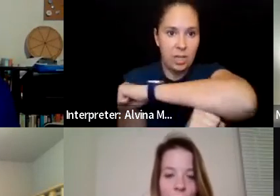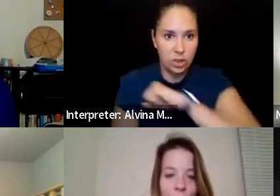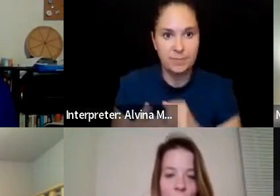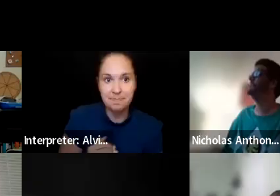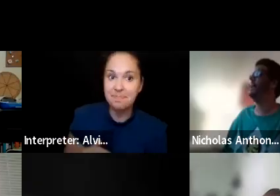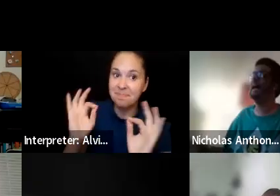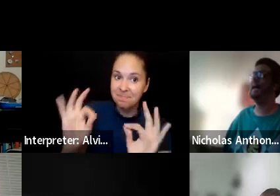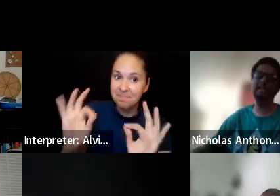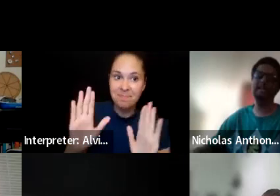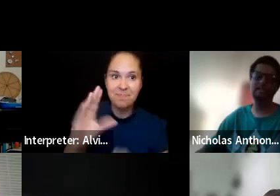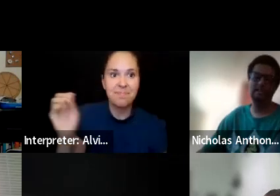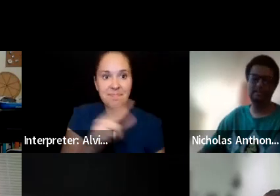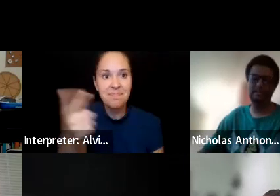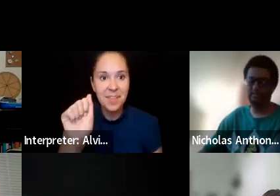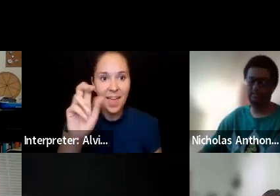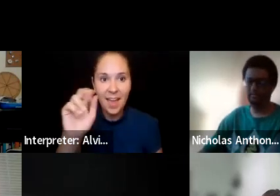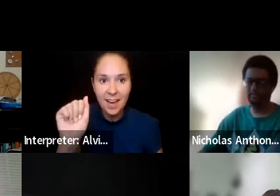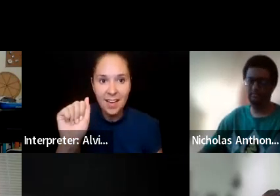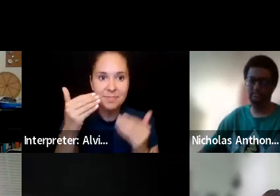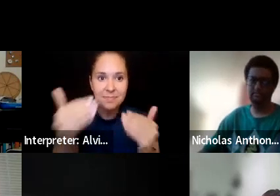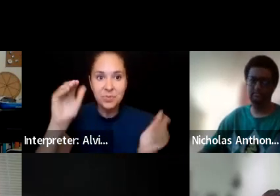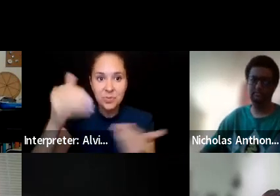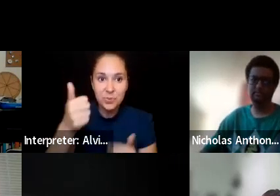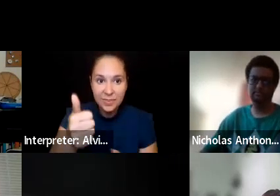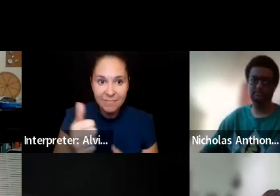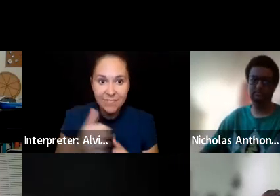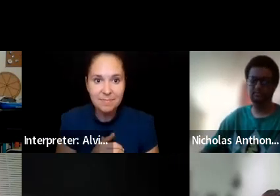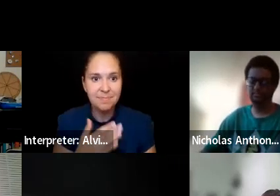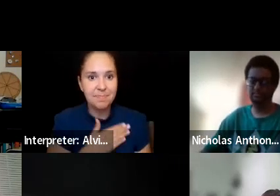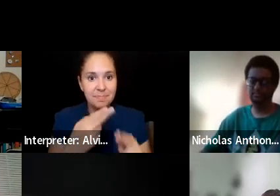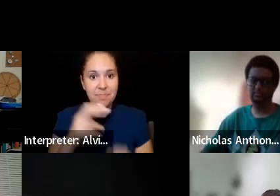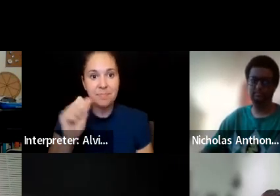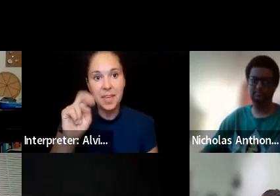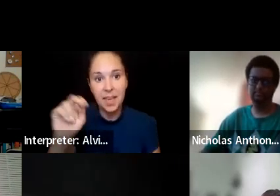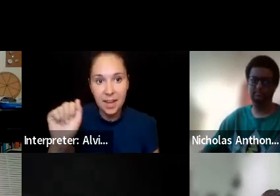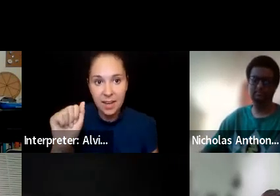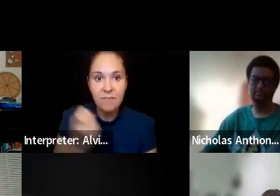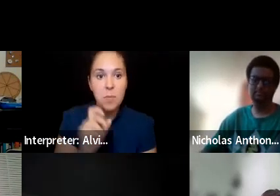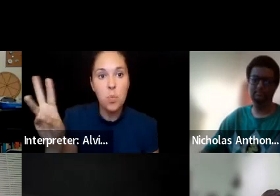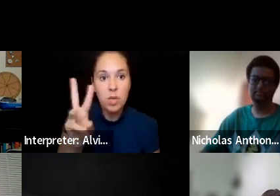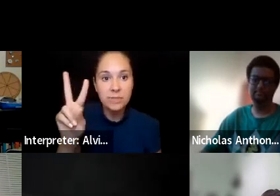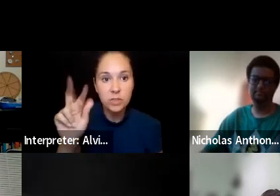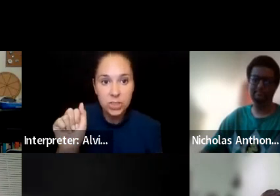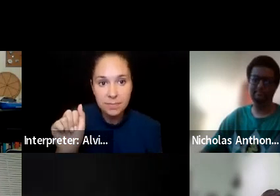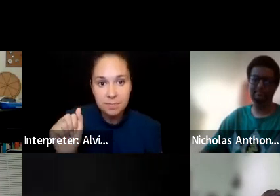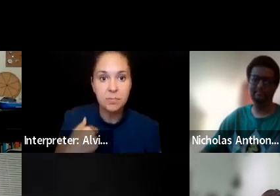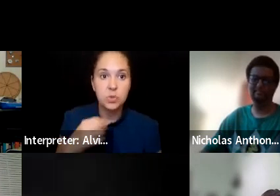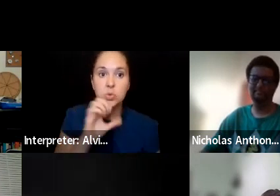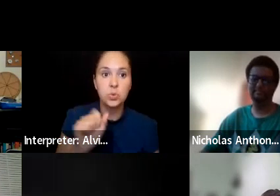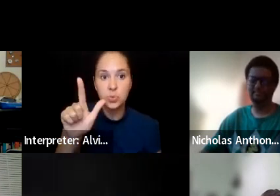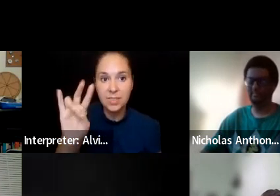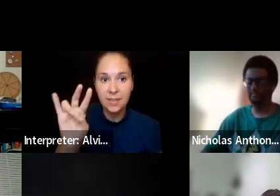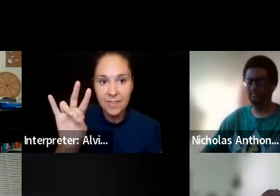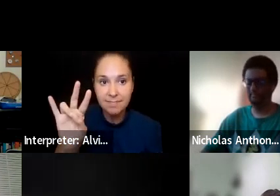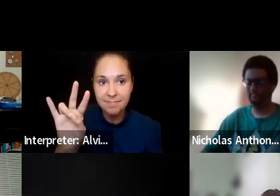Great. All right, and then Anna, go ahead and introduce yourself. My name is Anna. I'm from West Virginia. I am 27 years